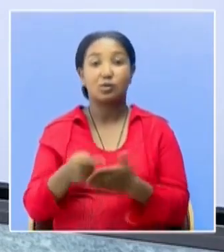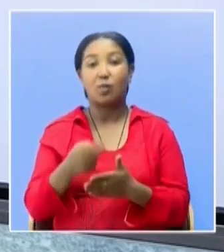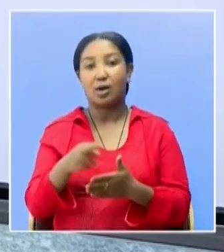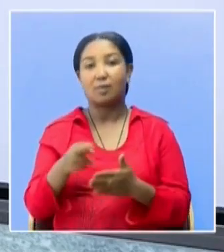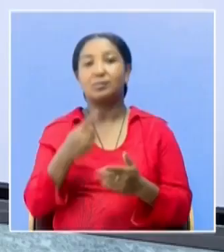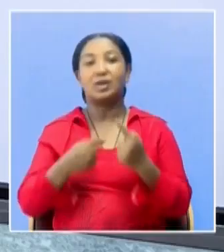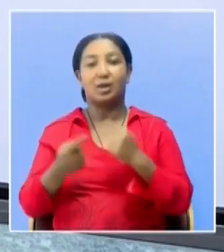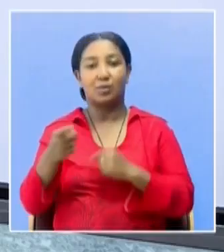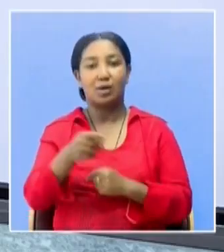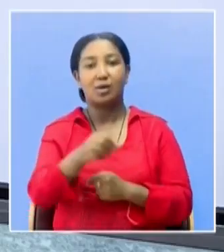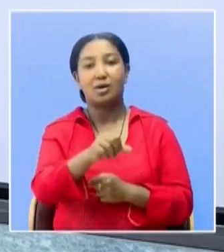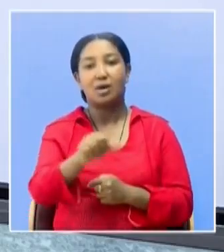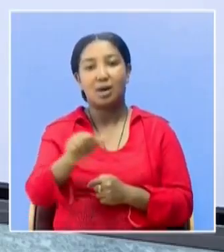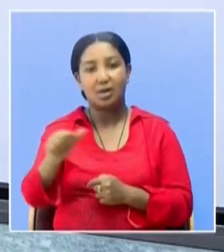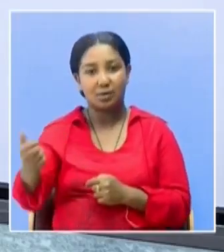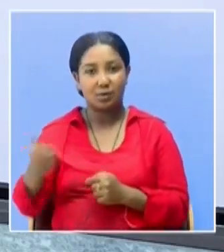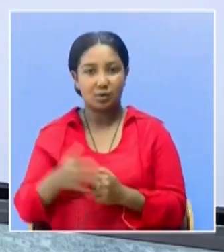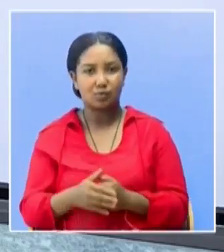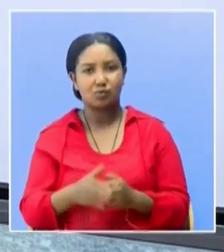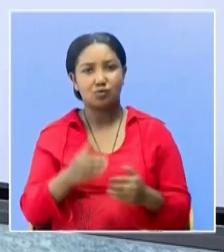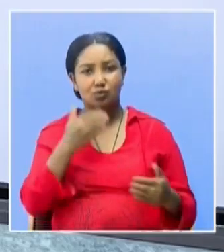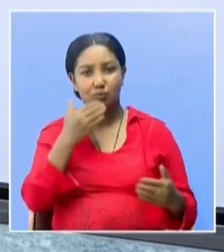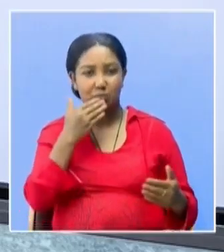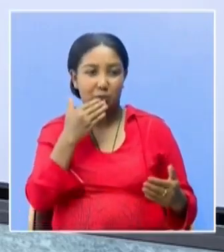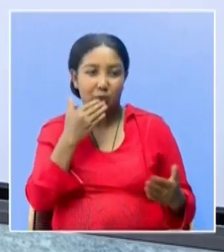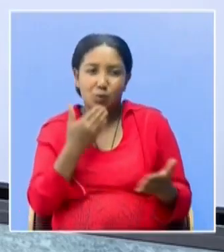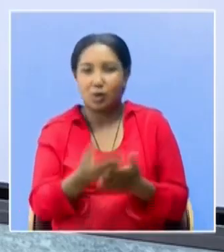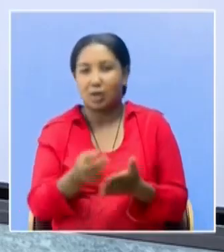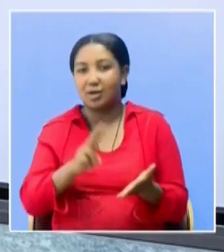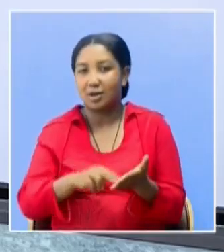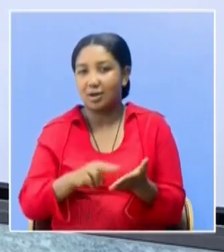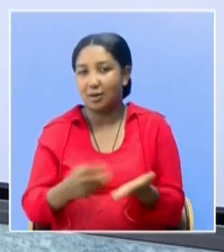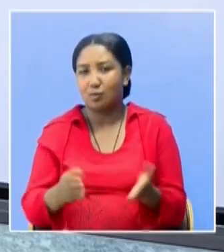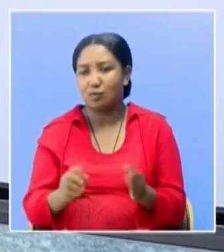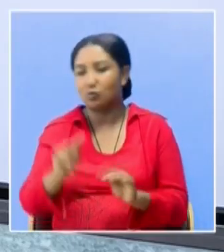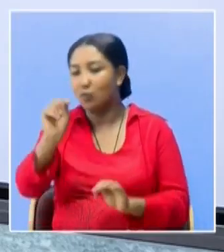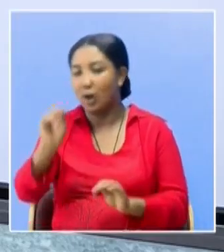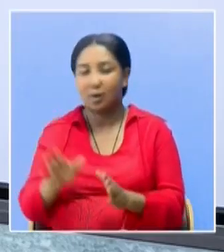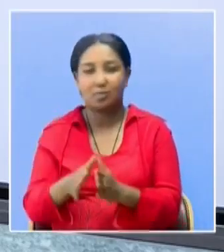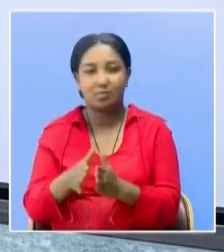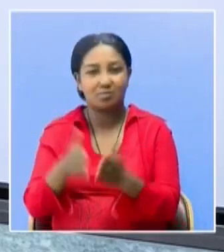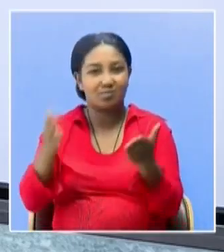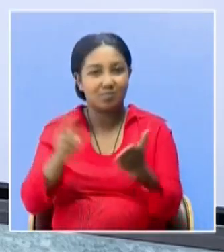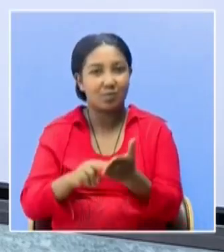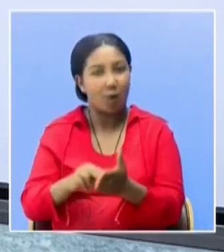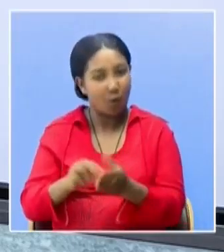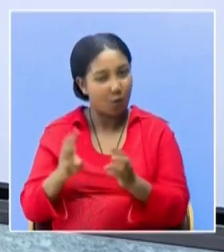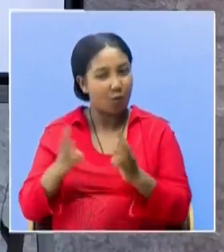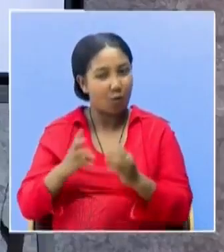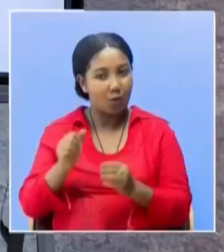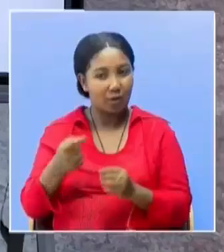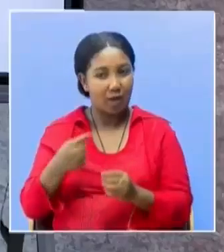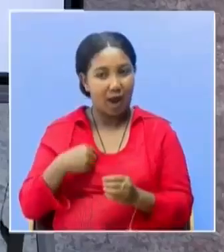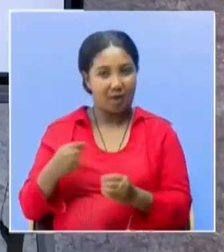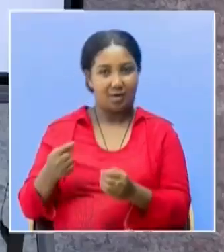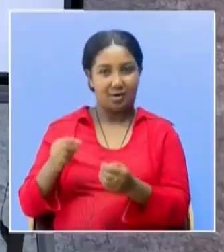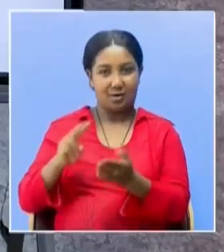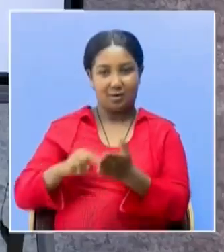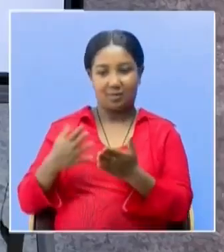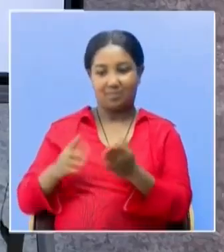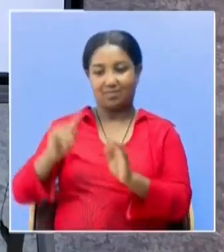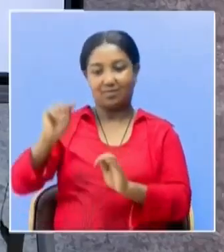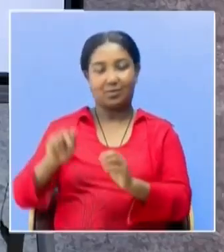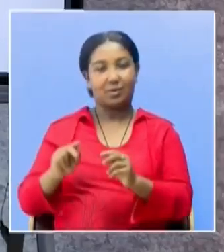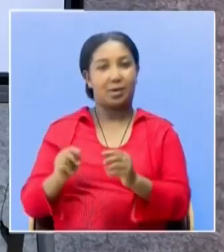eager. Another is also good at reading, and then reading storybooks. Oh, you will come and read some storybooks